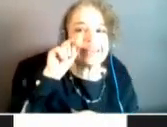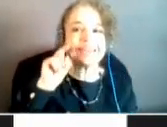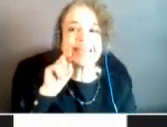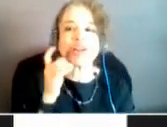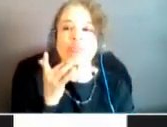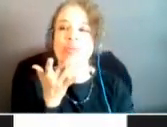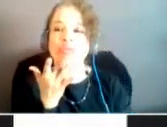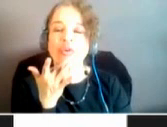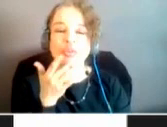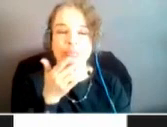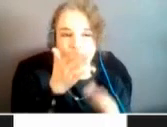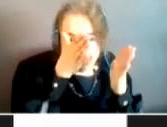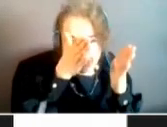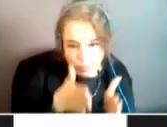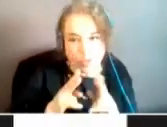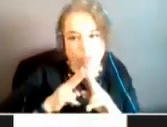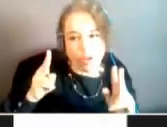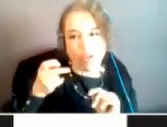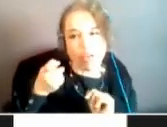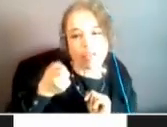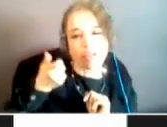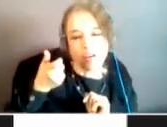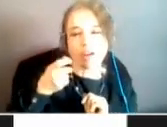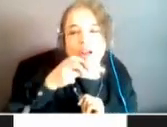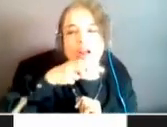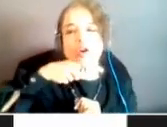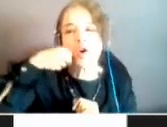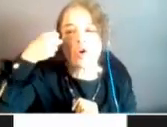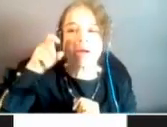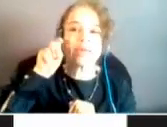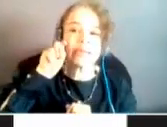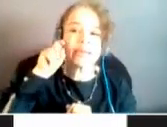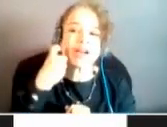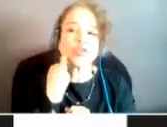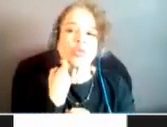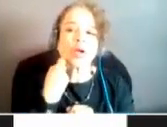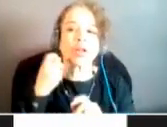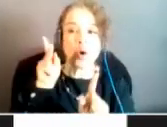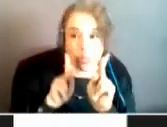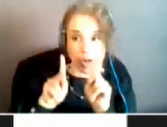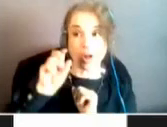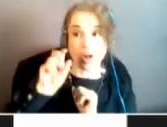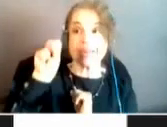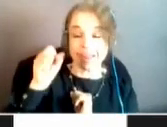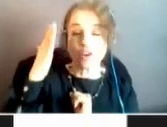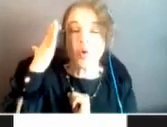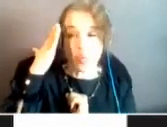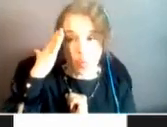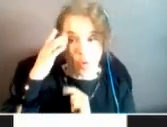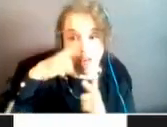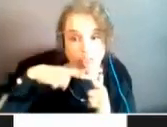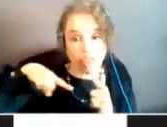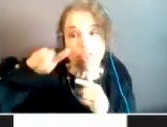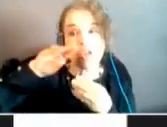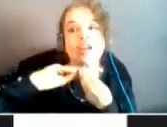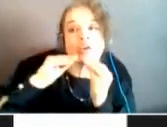orientation. And we know very little about older transgendered people, and yet we're aware that those numbers